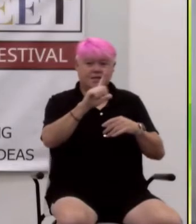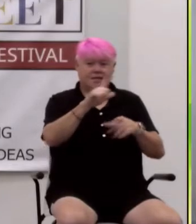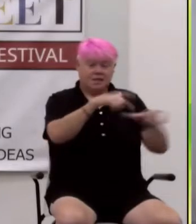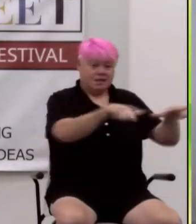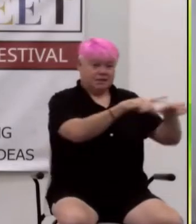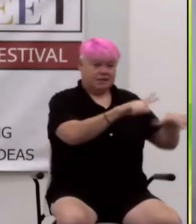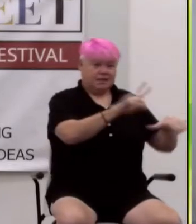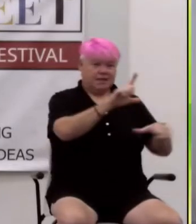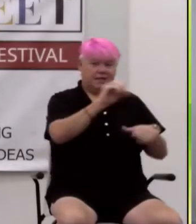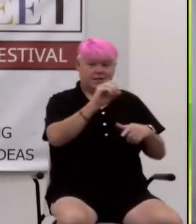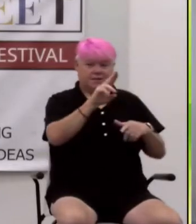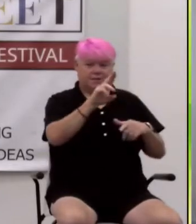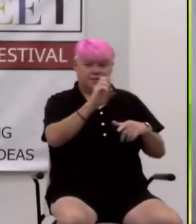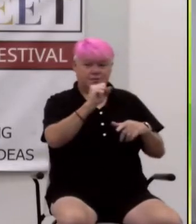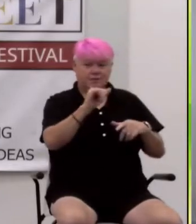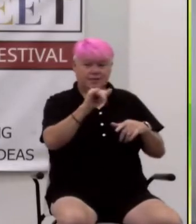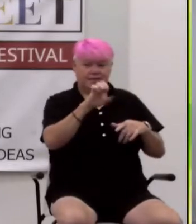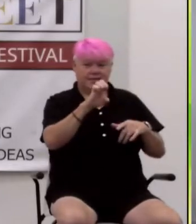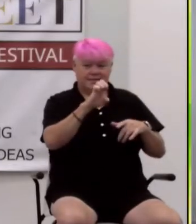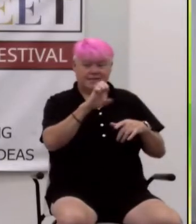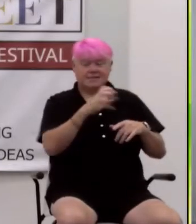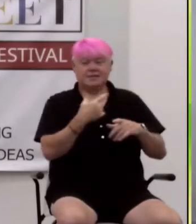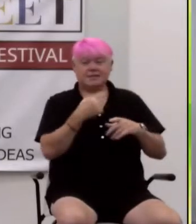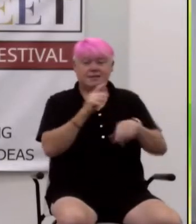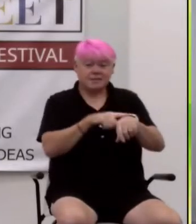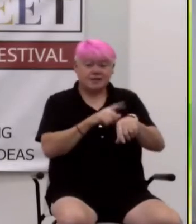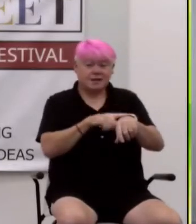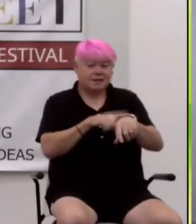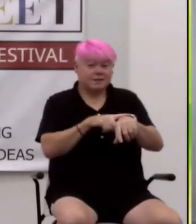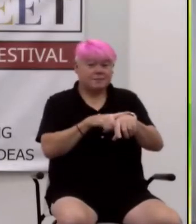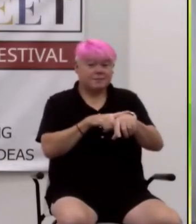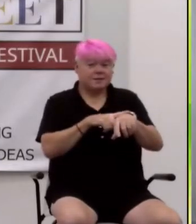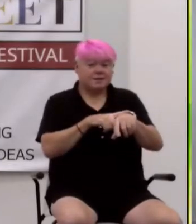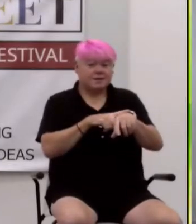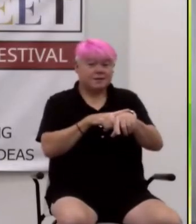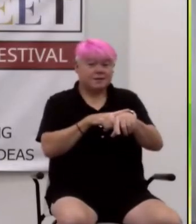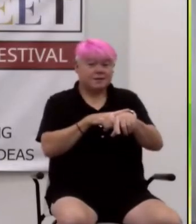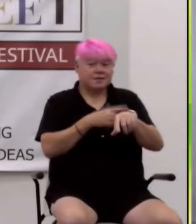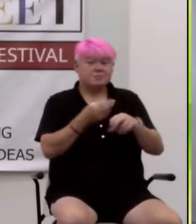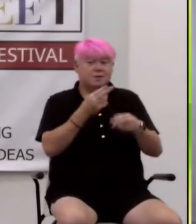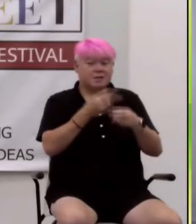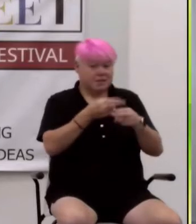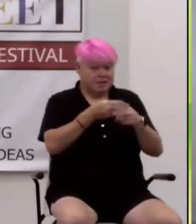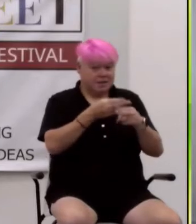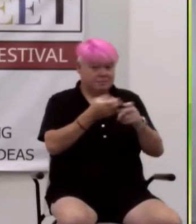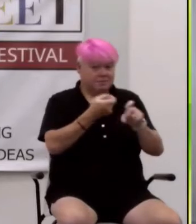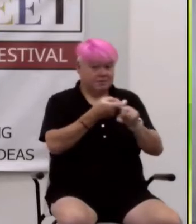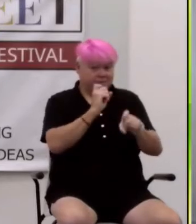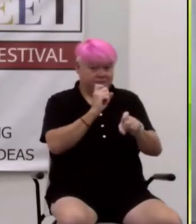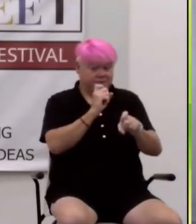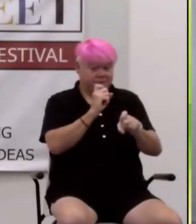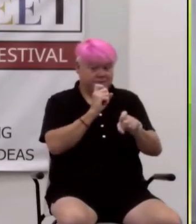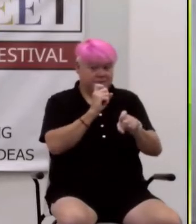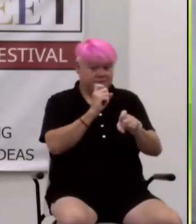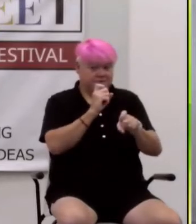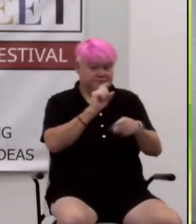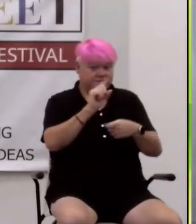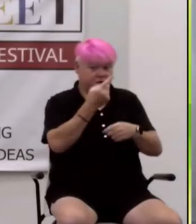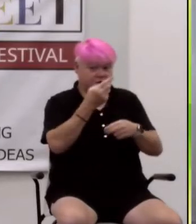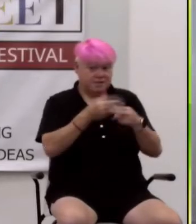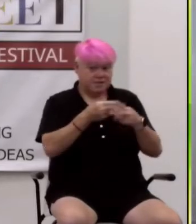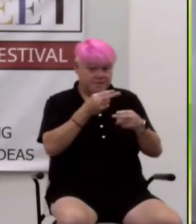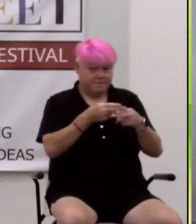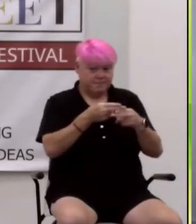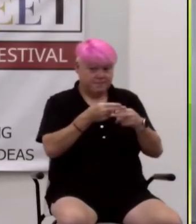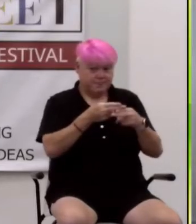the time, Lake Louise had just recently been renamed from one of its original names, which